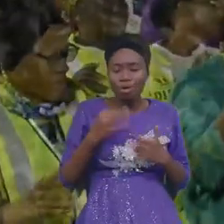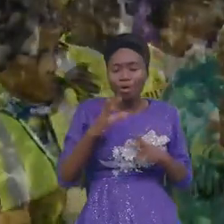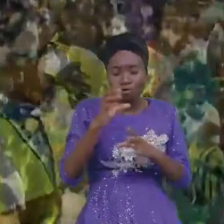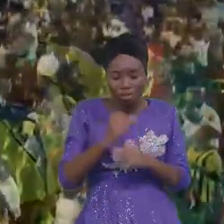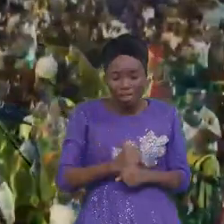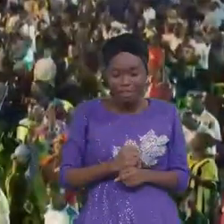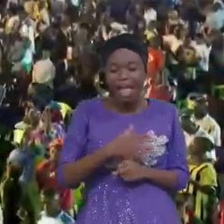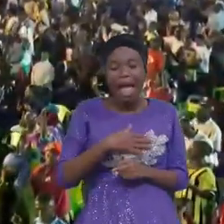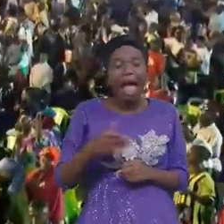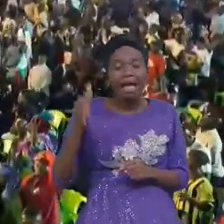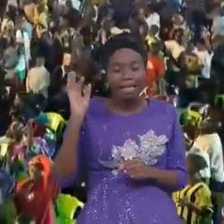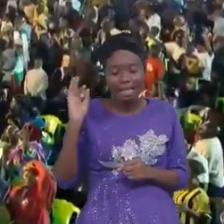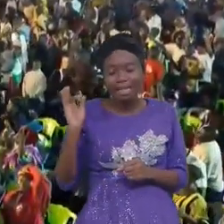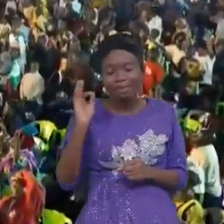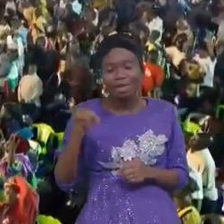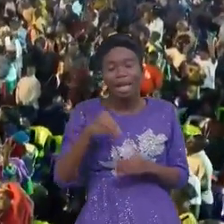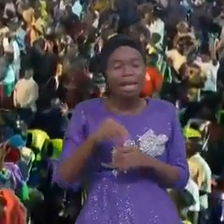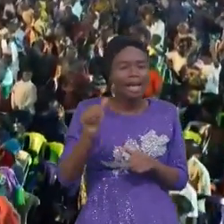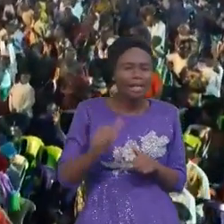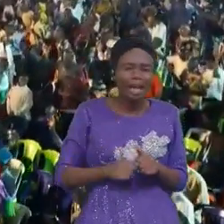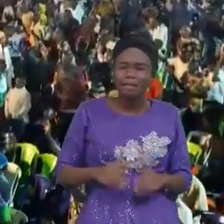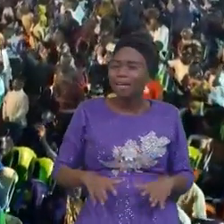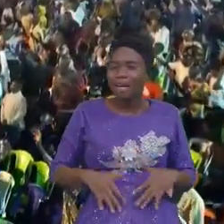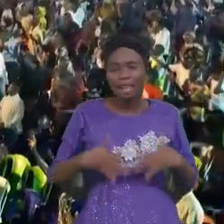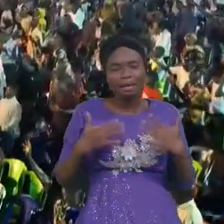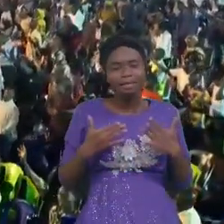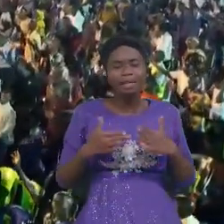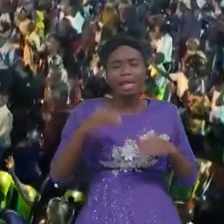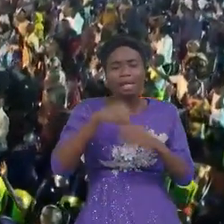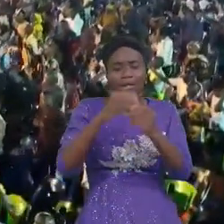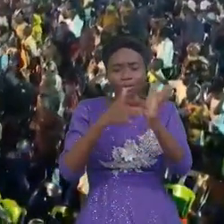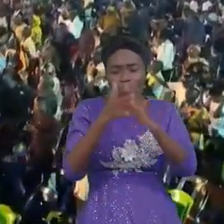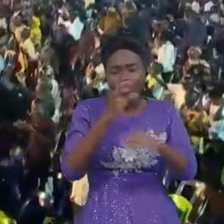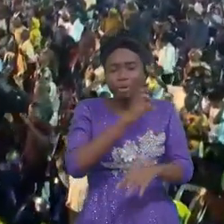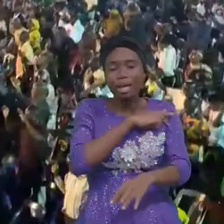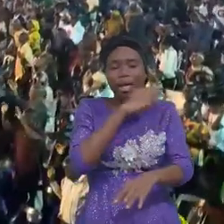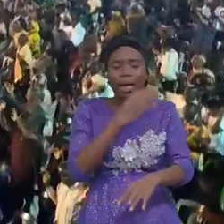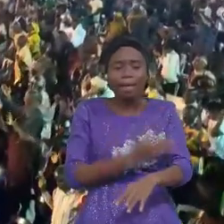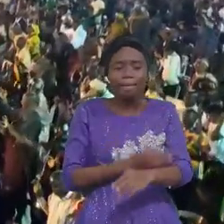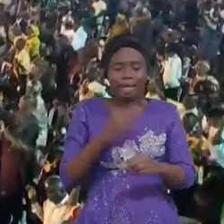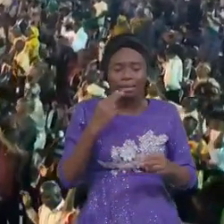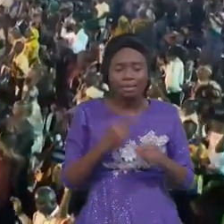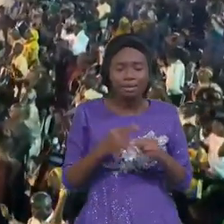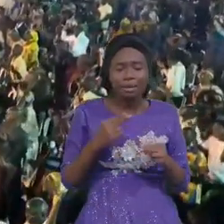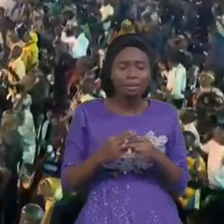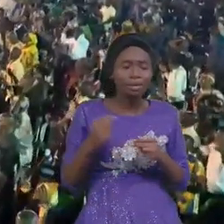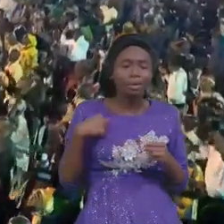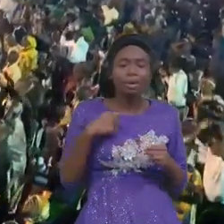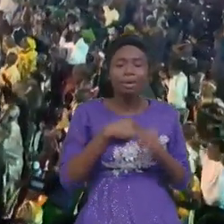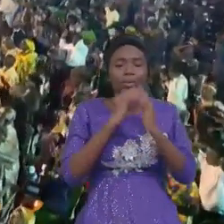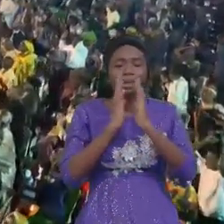and testimony in every mouth. In Jesus' mighty name we